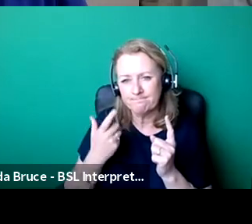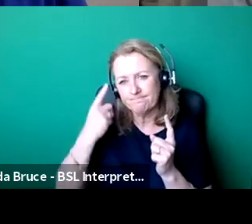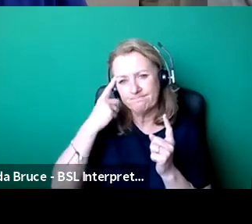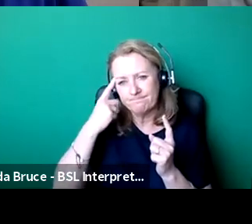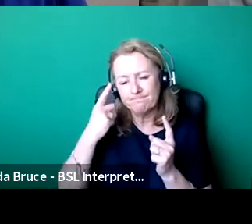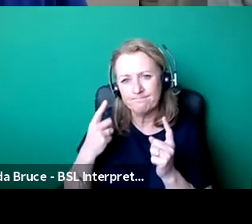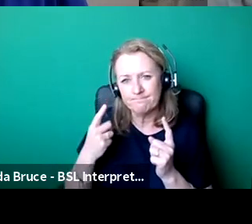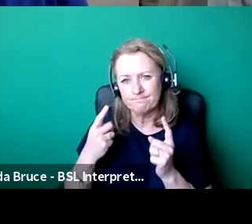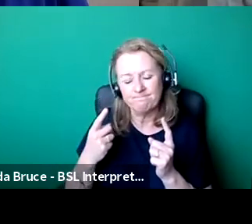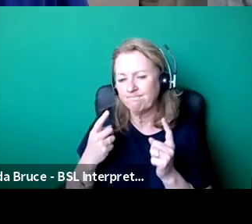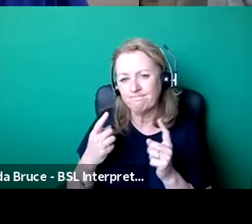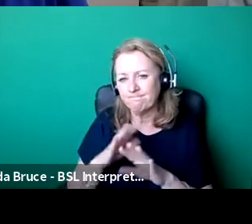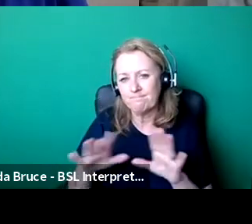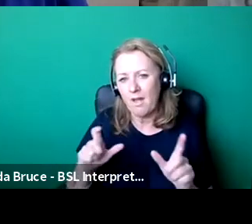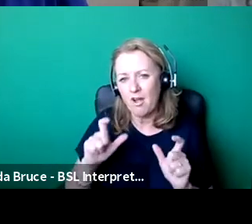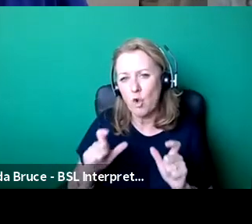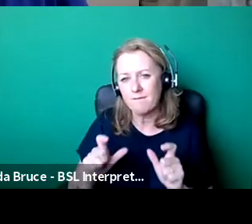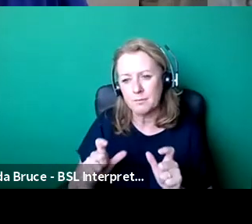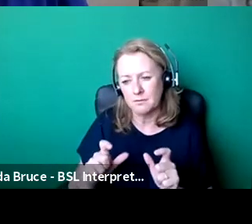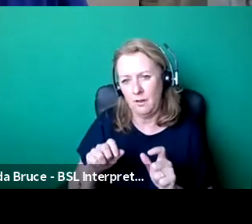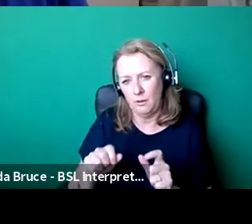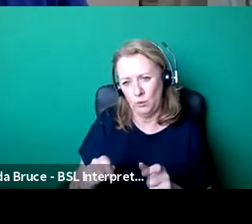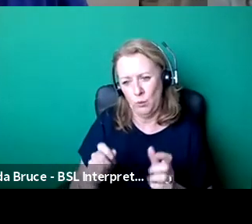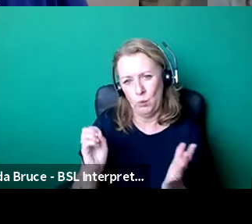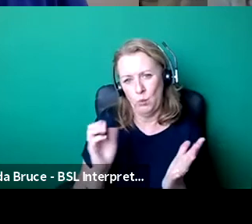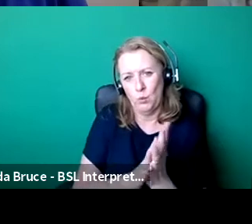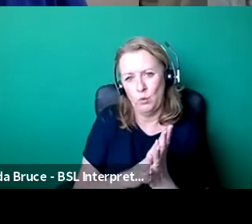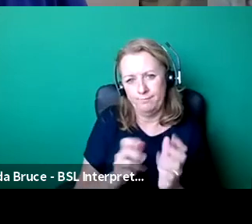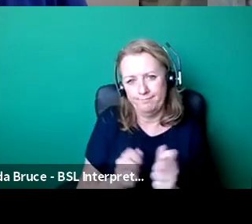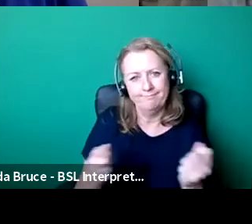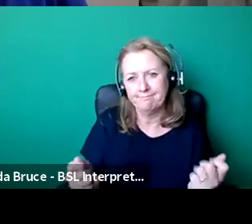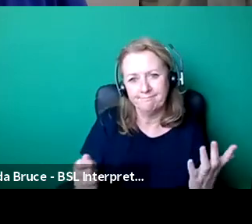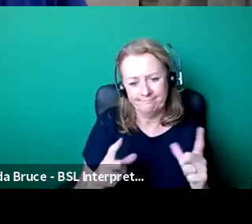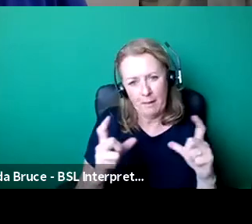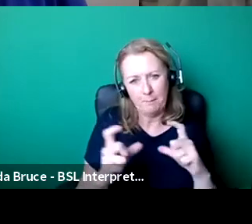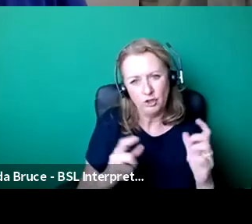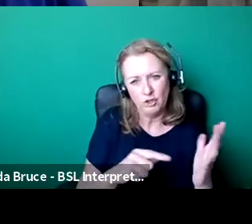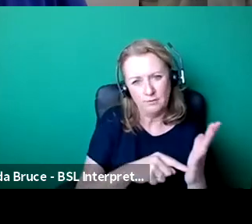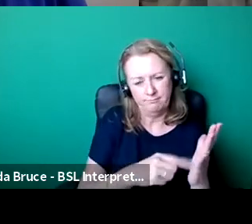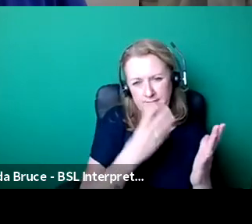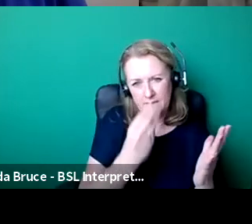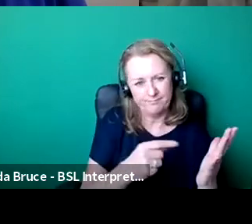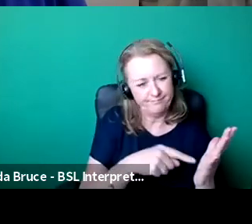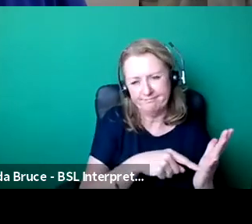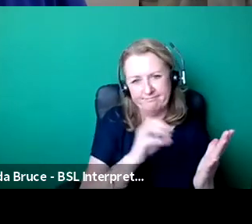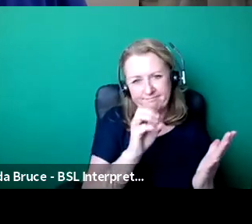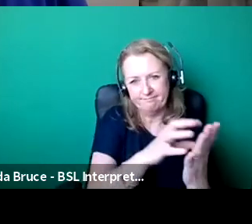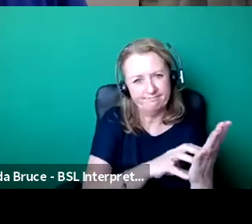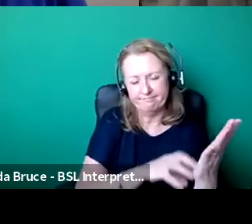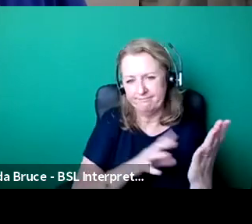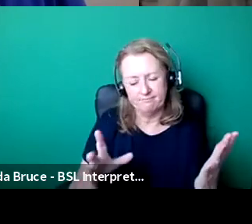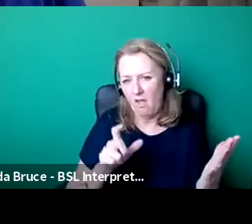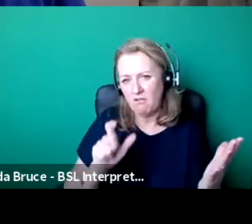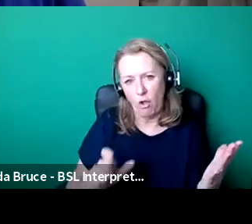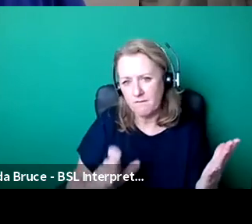not comfortable to publish these pictures, because it's not the standard, and